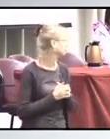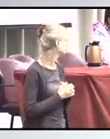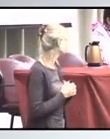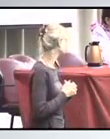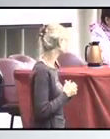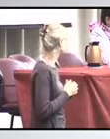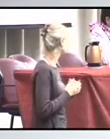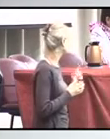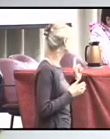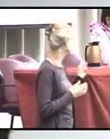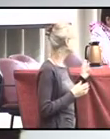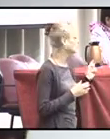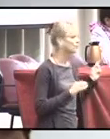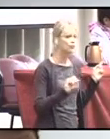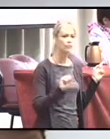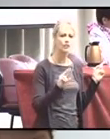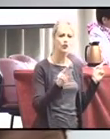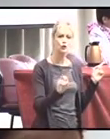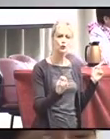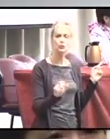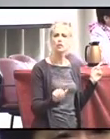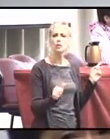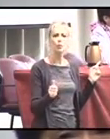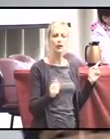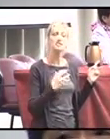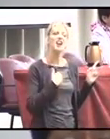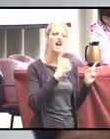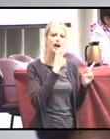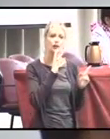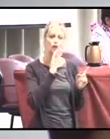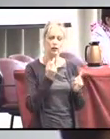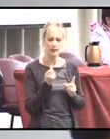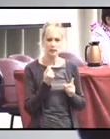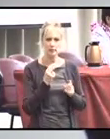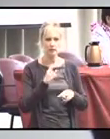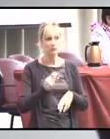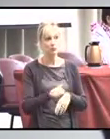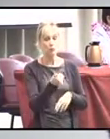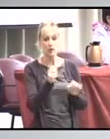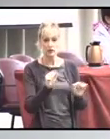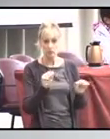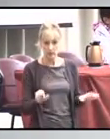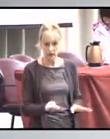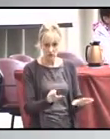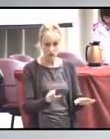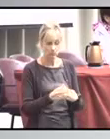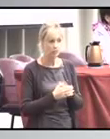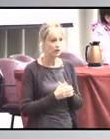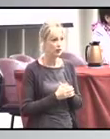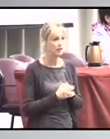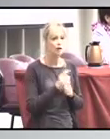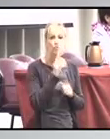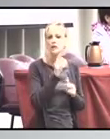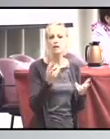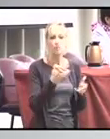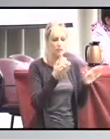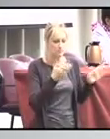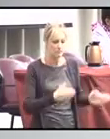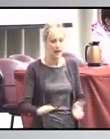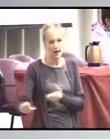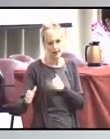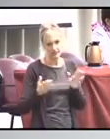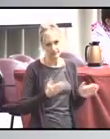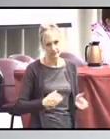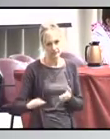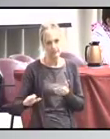So, well, Sue, what else, I'll talk a little bit to start about what else can be done. Really planning.